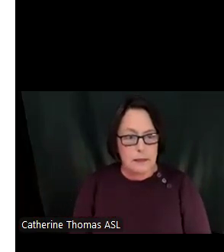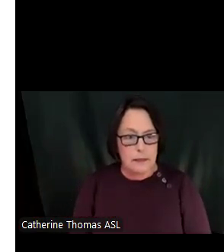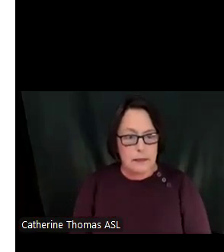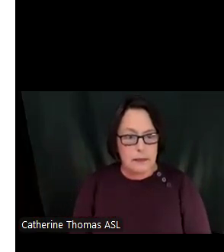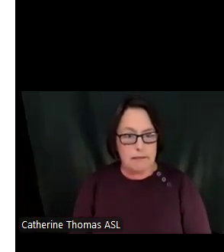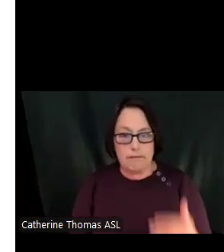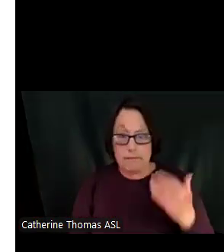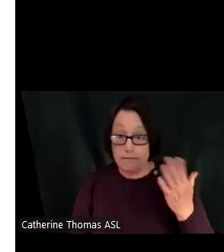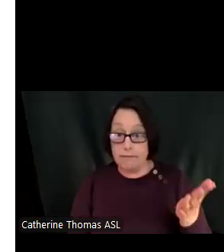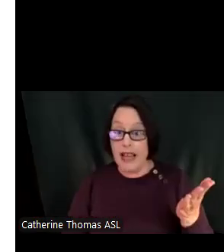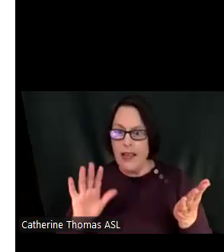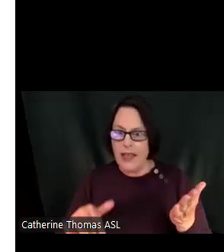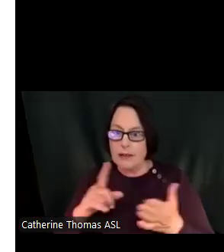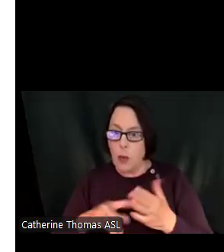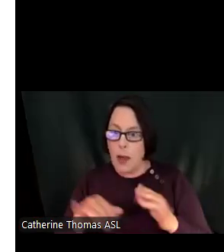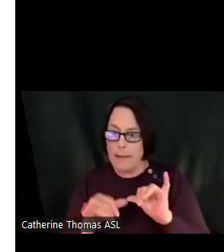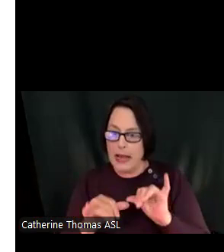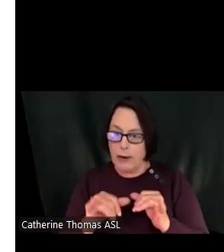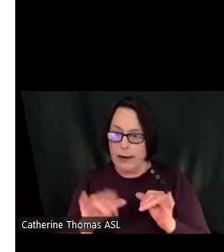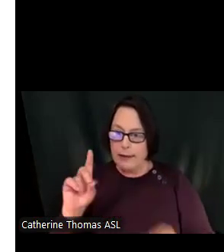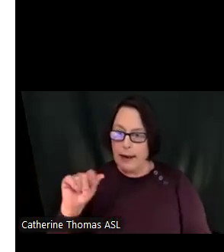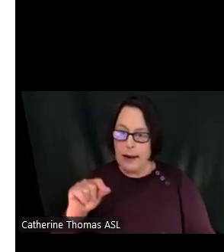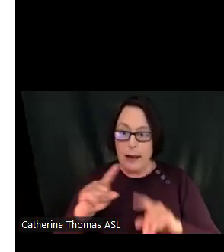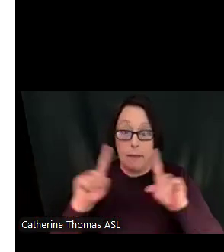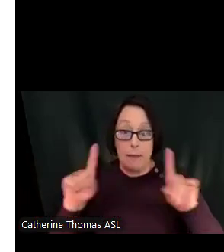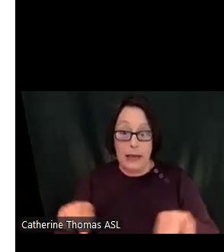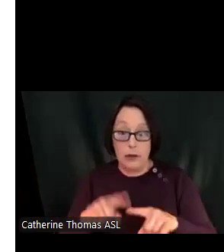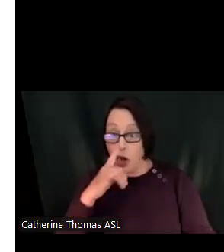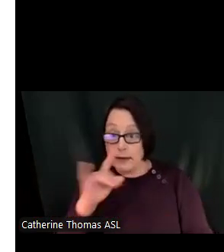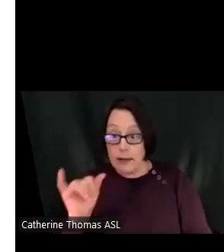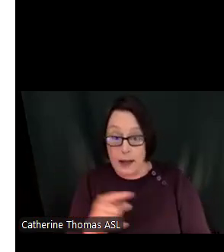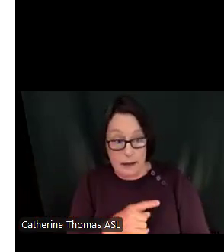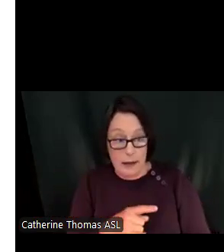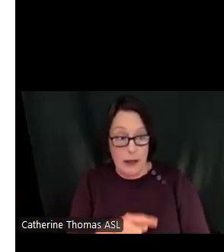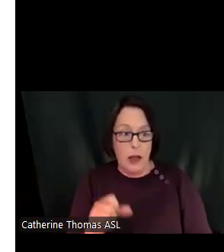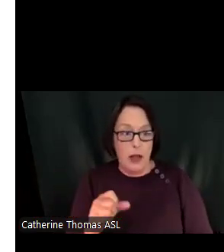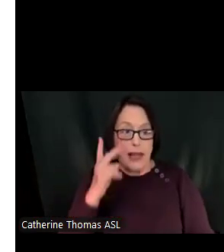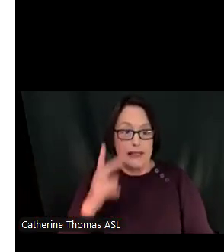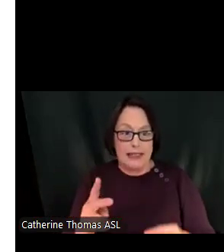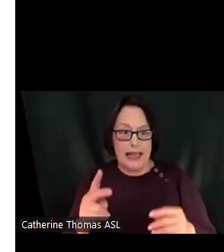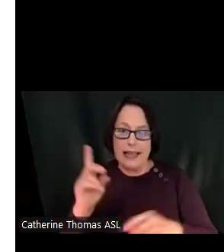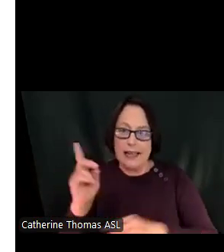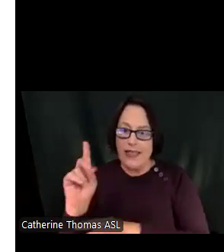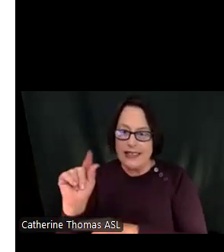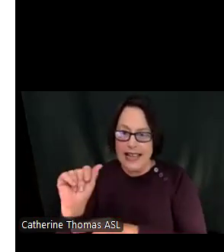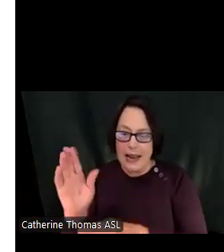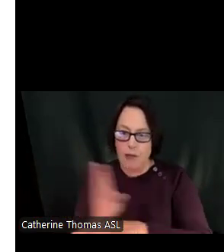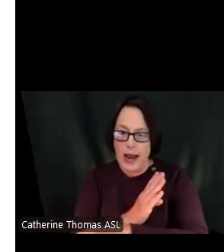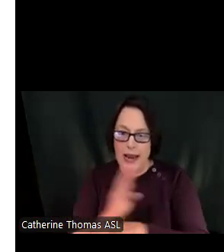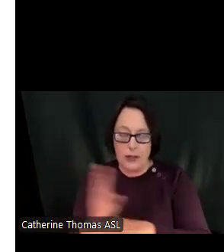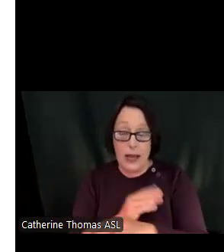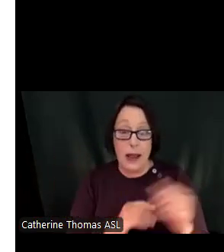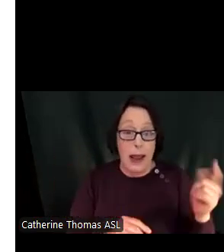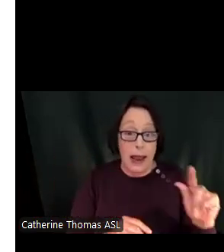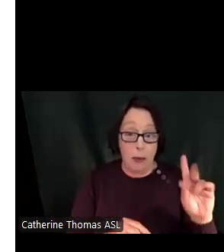So here's what our metric data page looks like. You can see here is the date range filter. We have it set on April